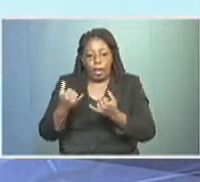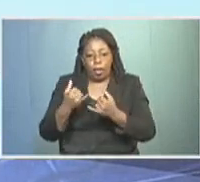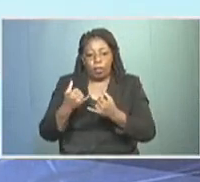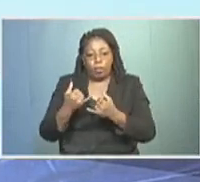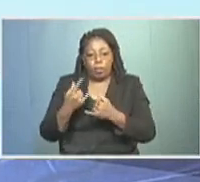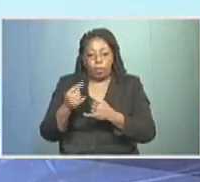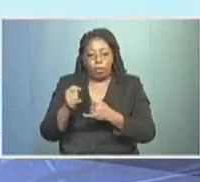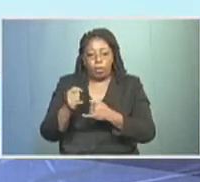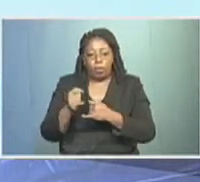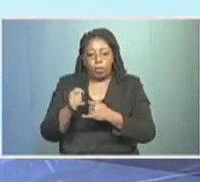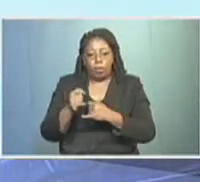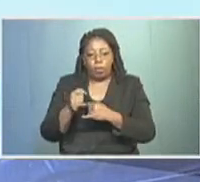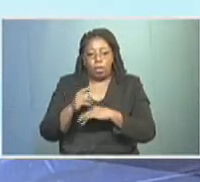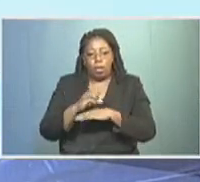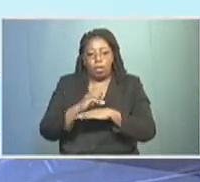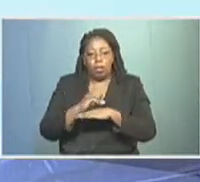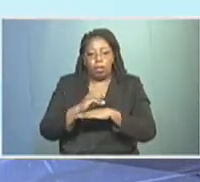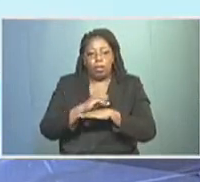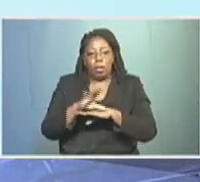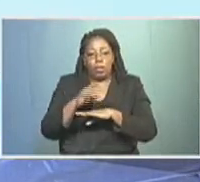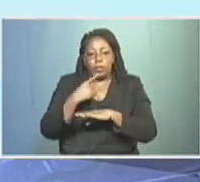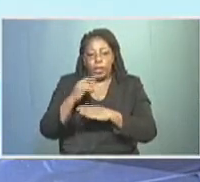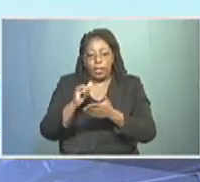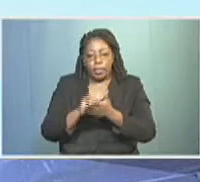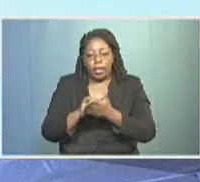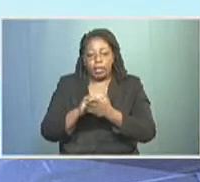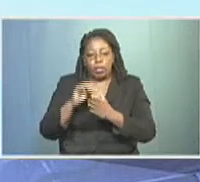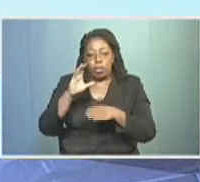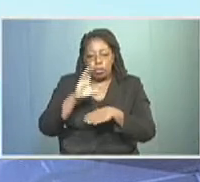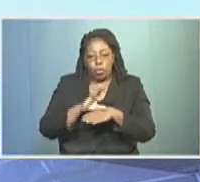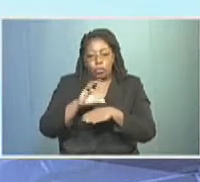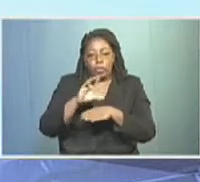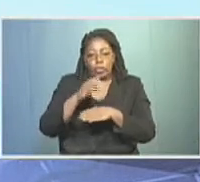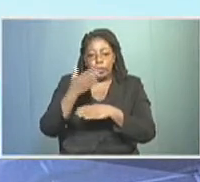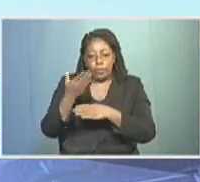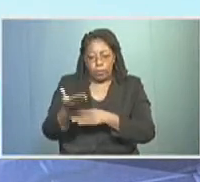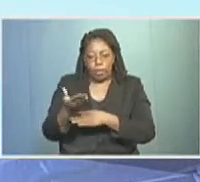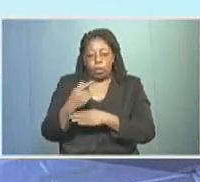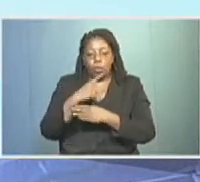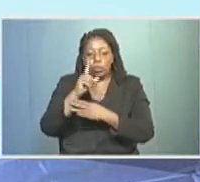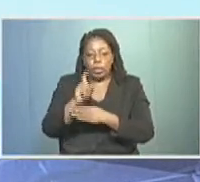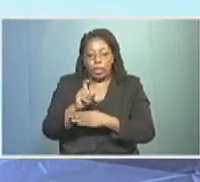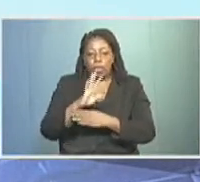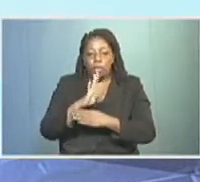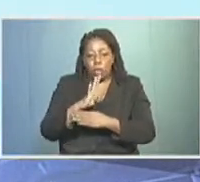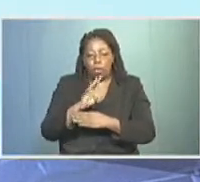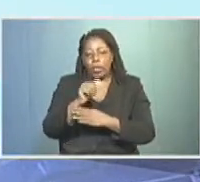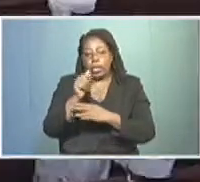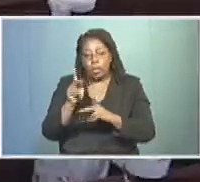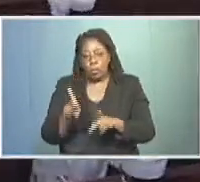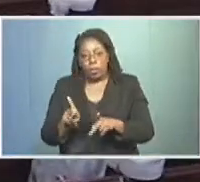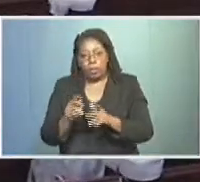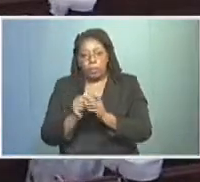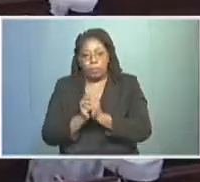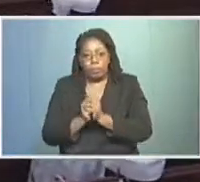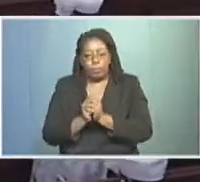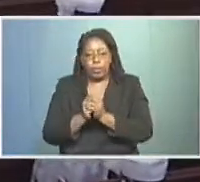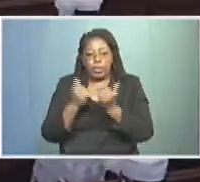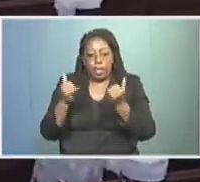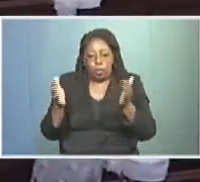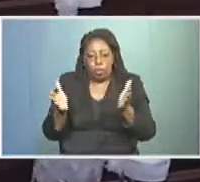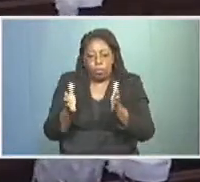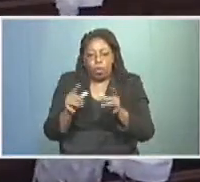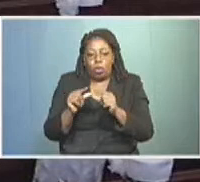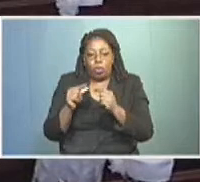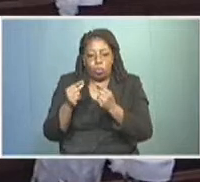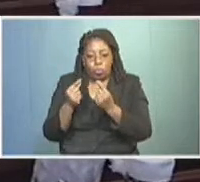assures that a number of churches are also available to those needing to speak to someone. Well, meantime, a small